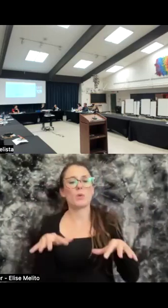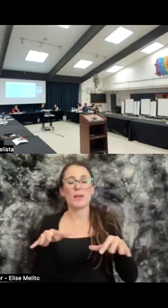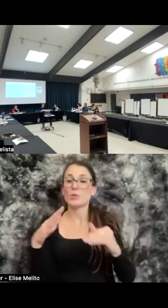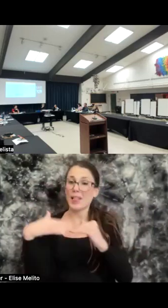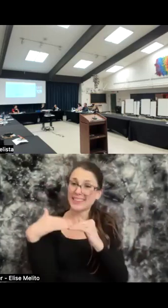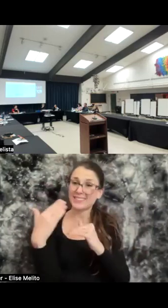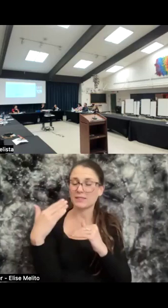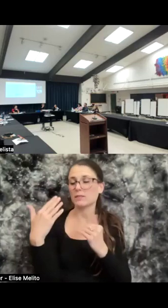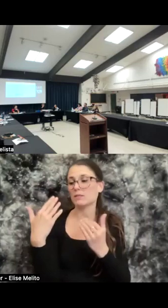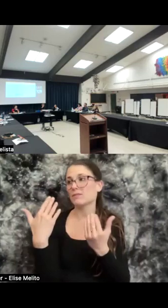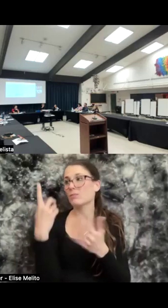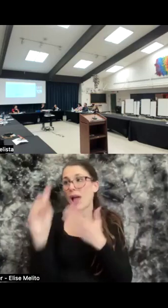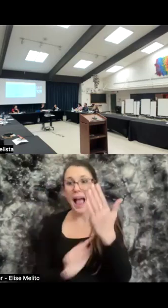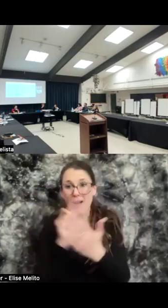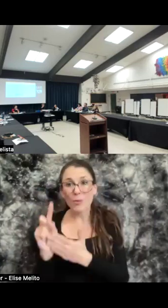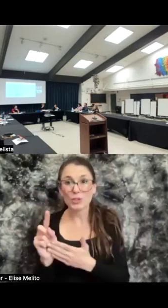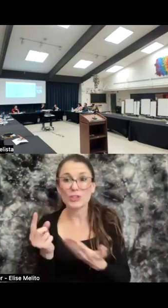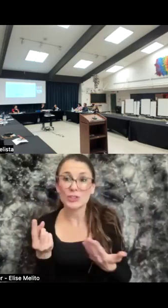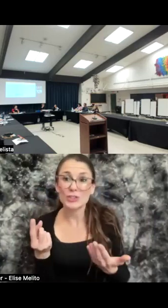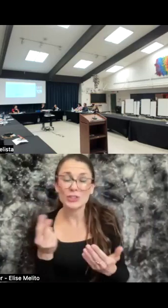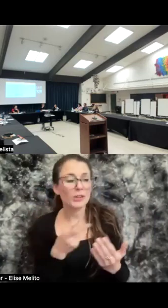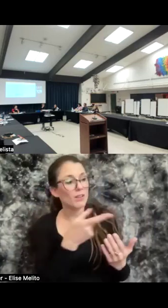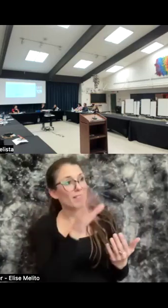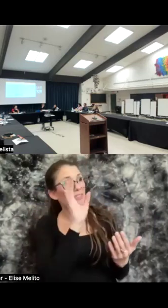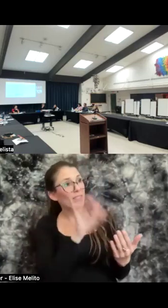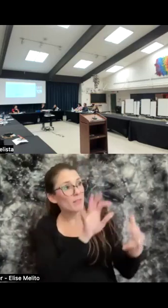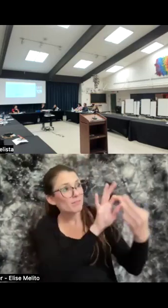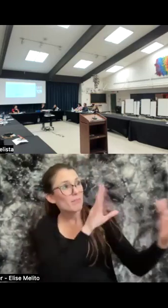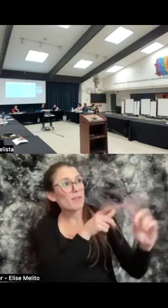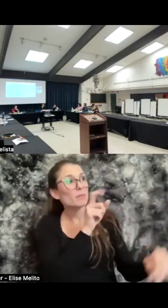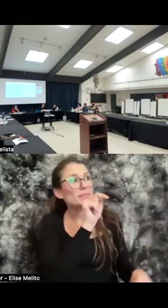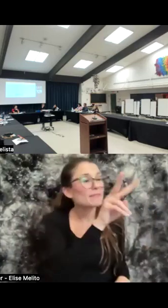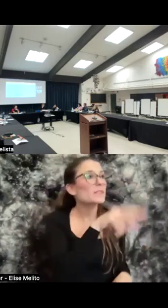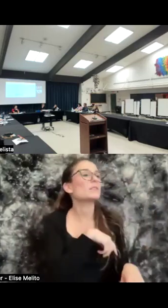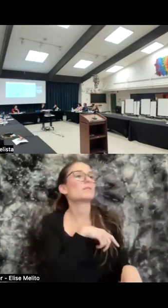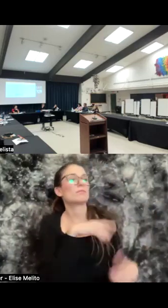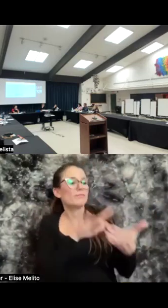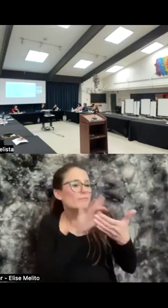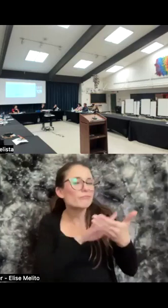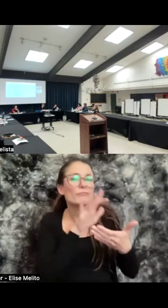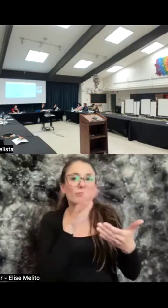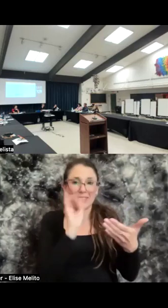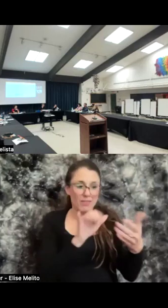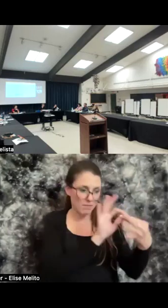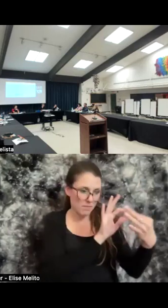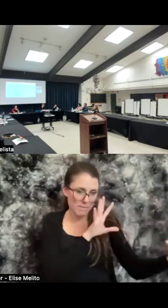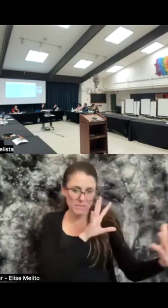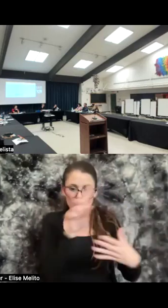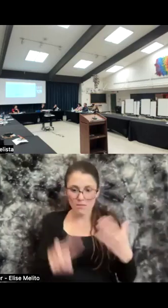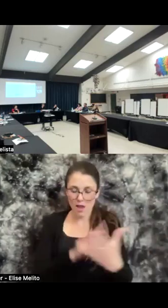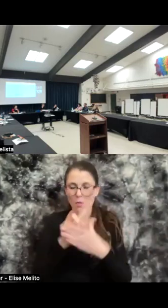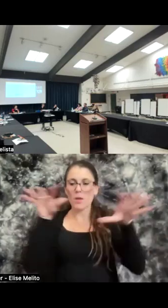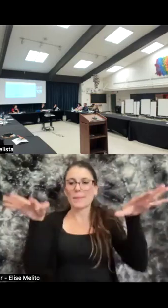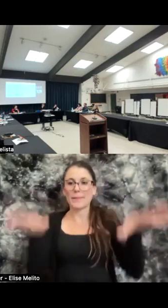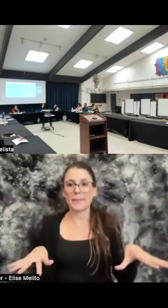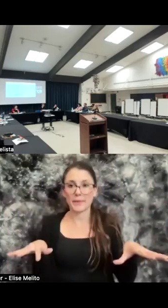routine even, coming off of those types of devices is very helpful in that. And even in the mornings, we don't want to start them off with